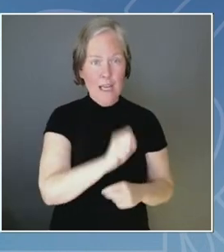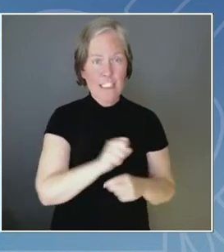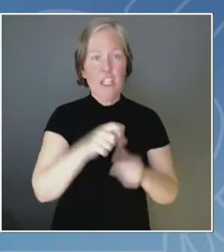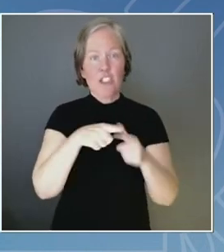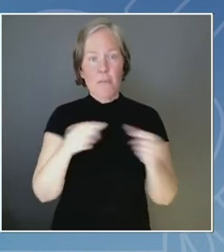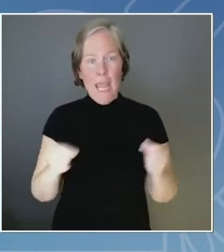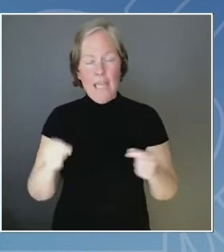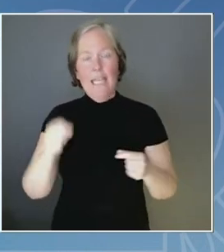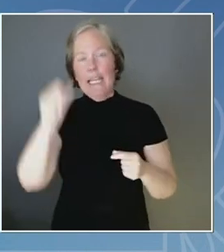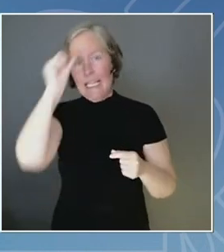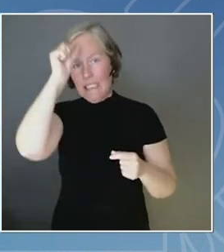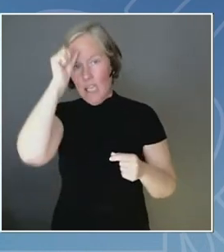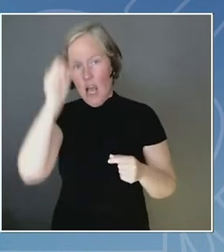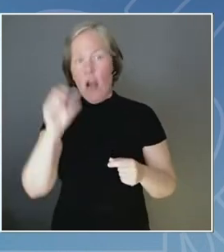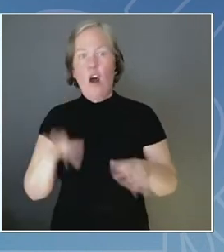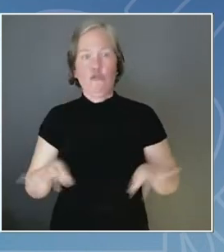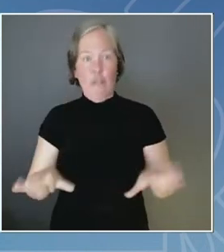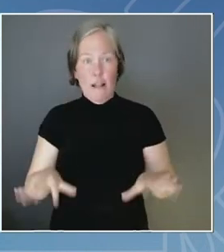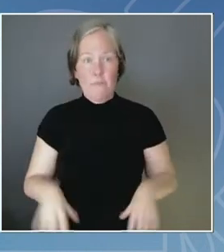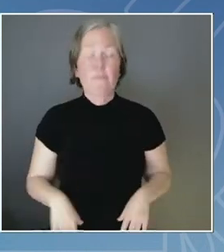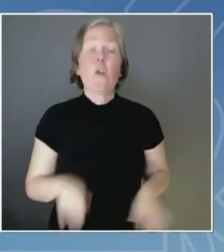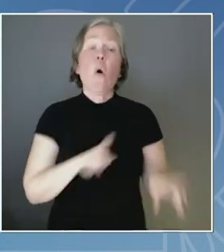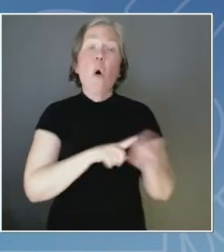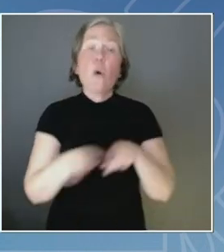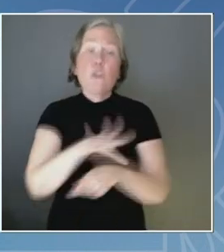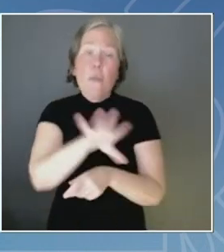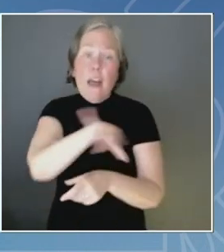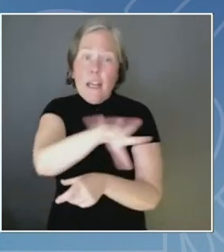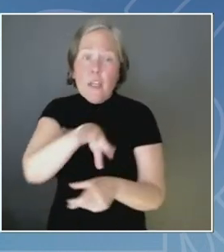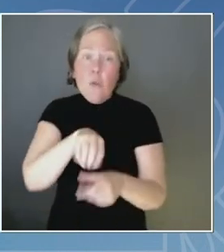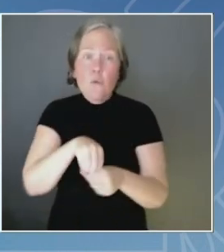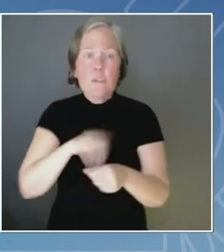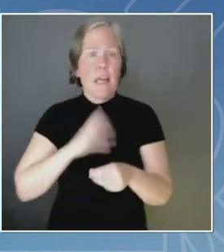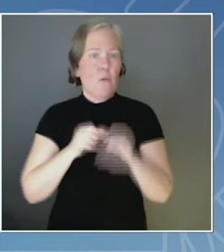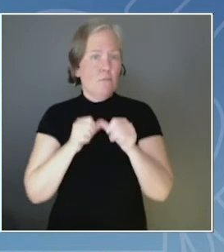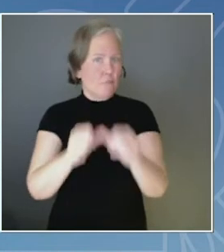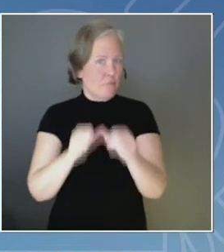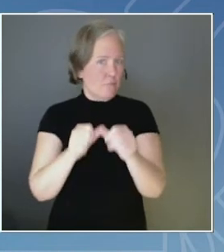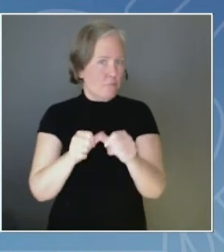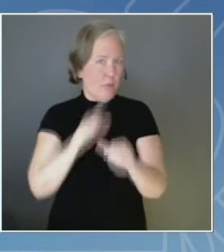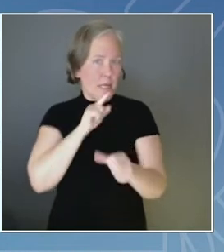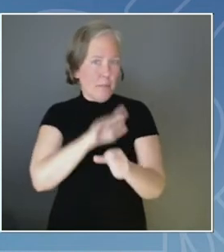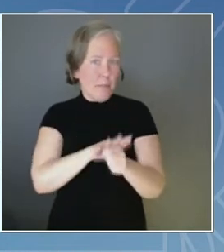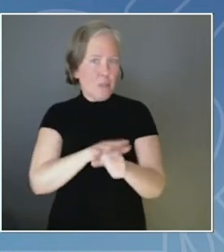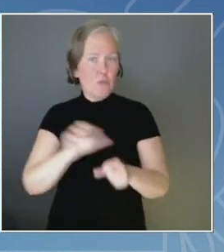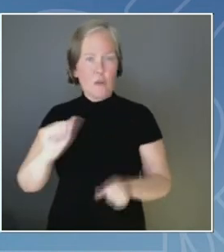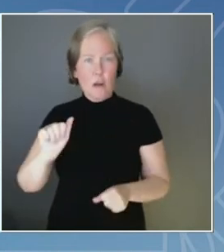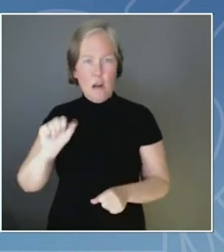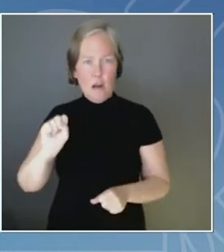it also includes, crucially, our longstanding commitment to ASEAN centrality.